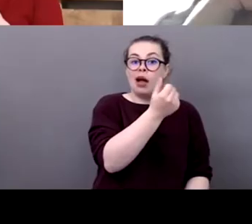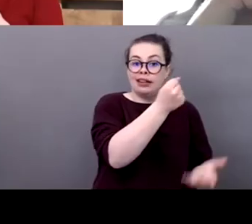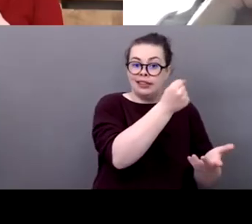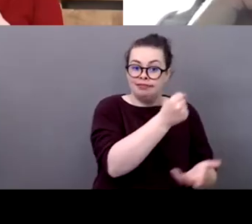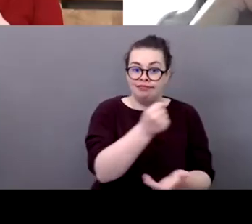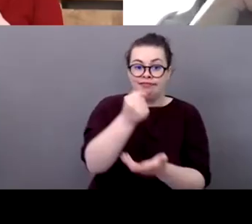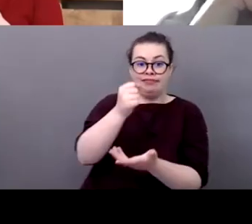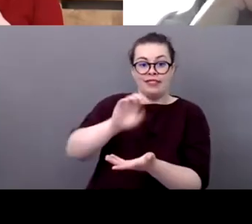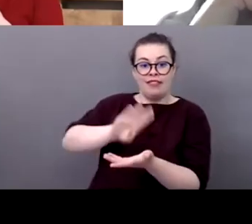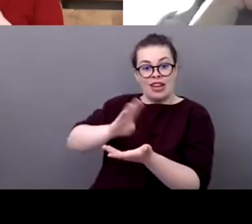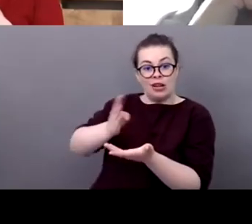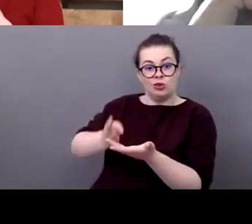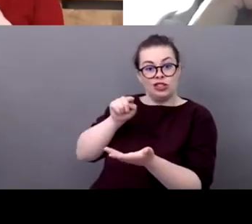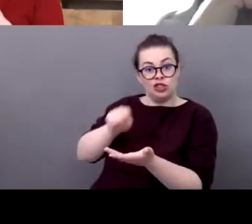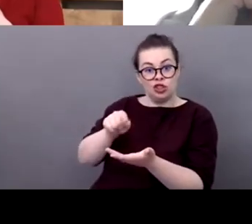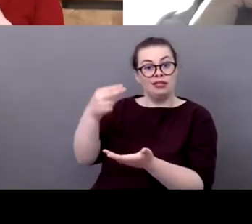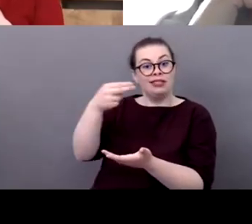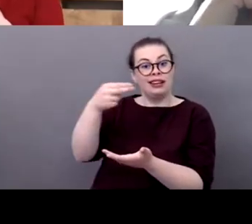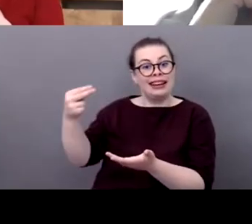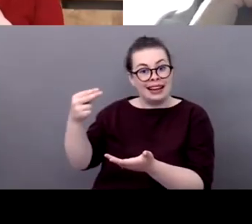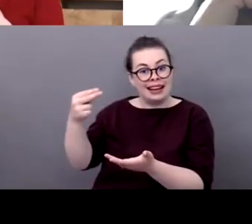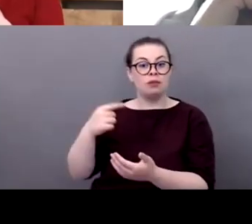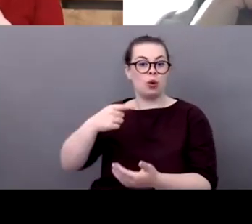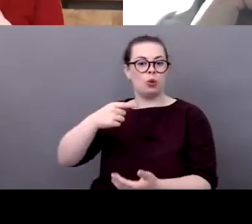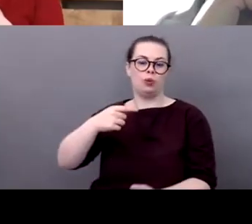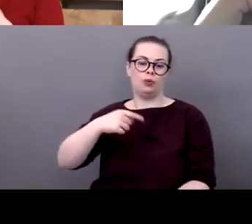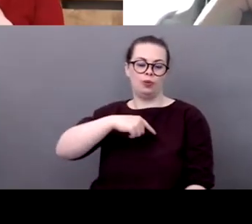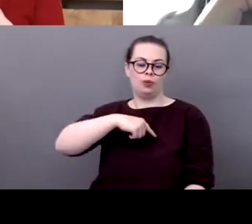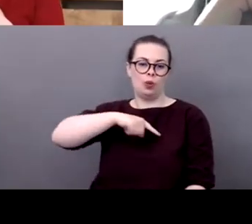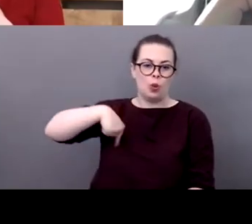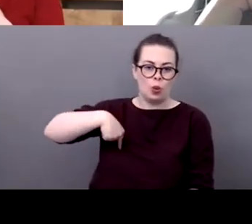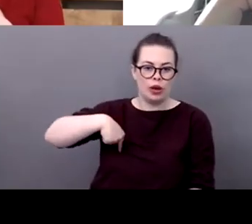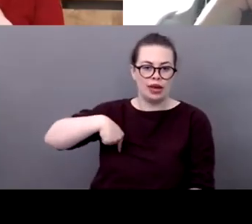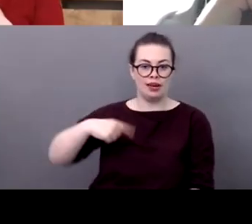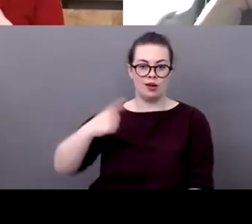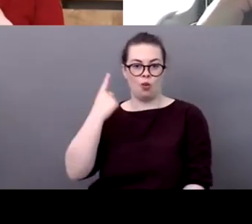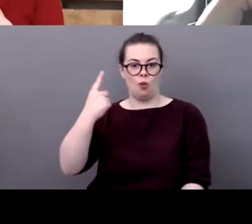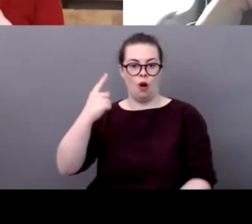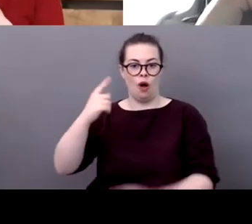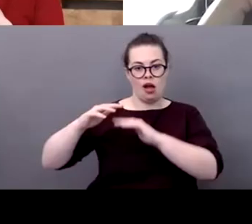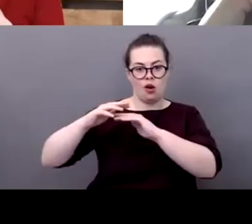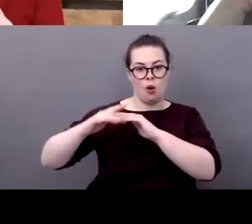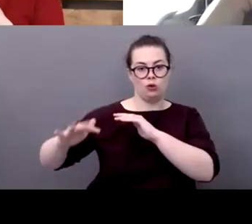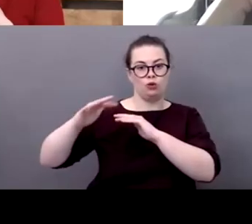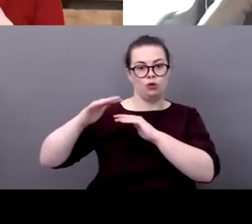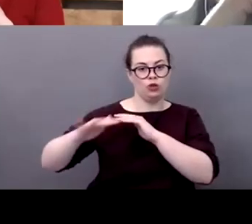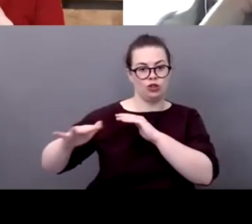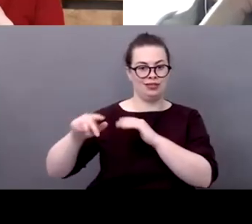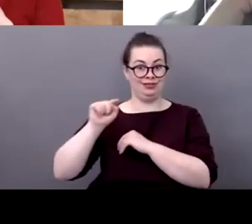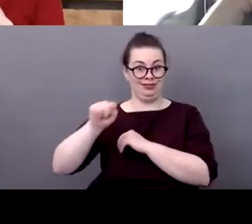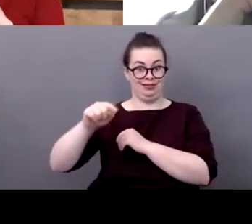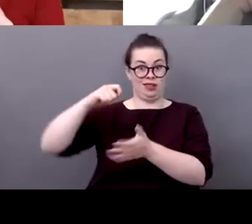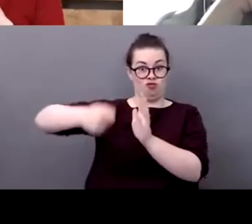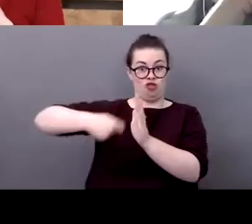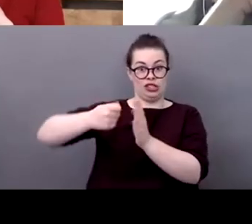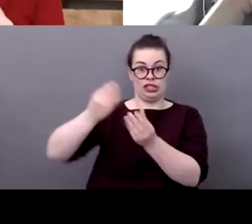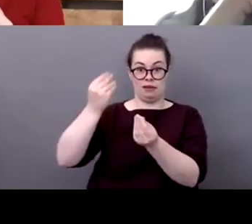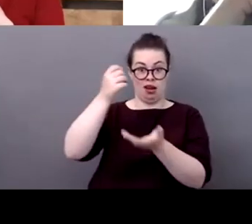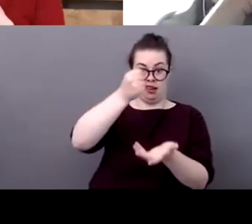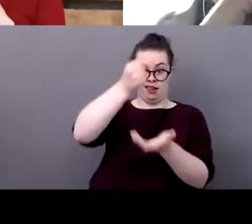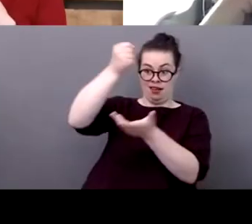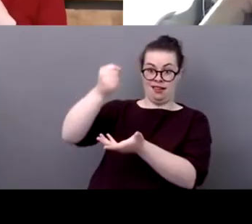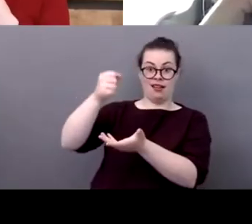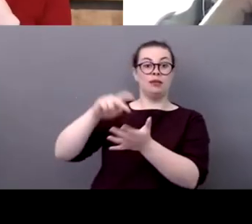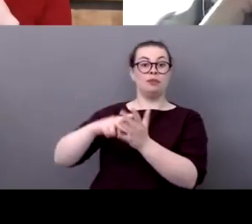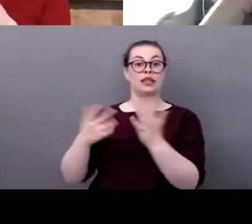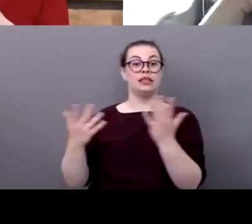called We Are One Ocean. And it's a very powerful example of, I suppose, storytelling that also celebrates our ocean,